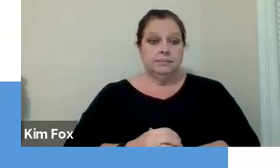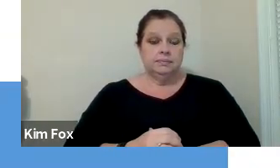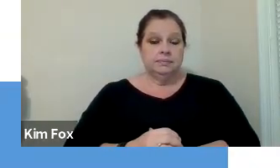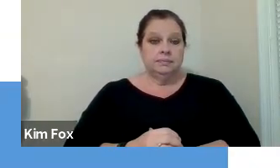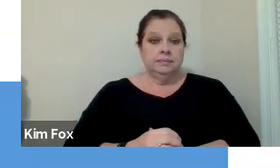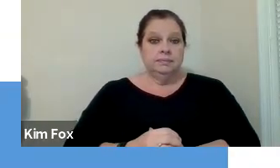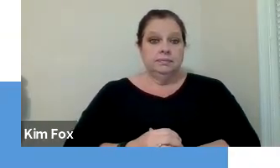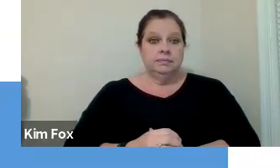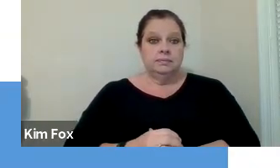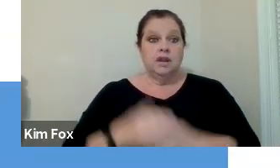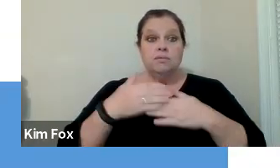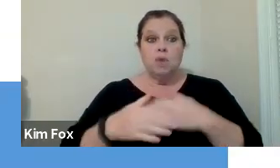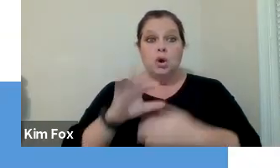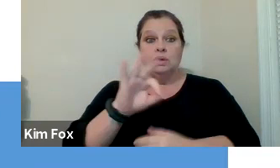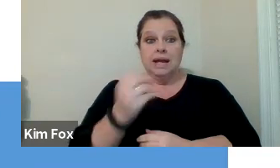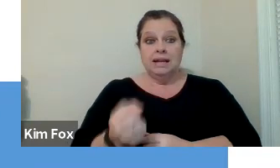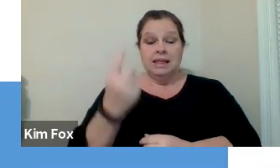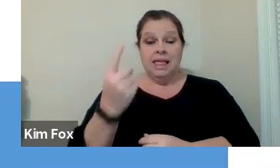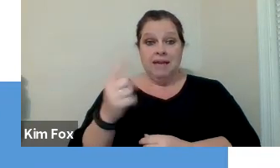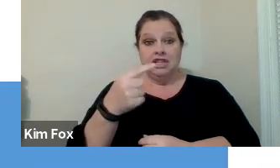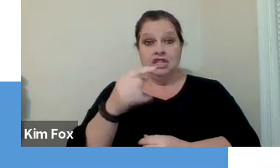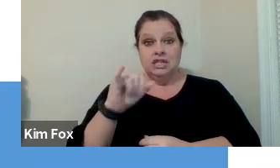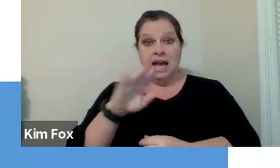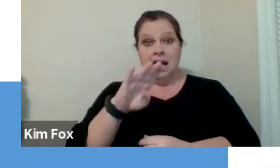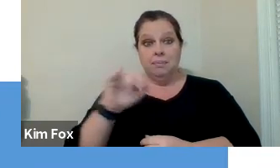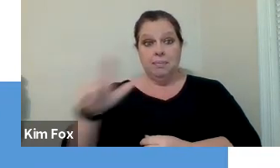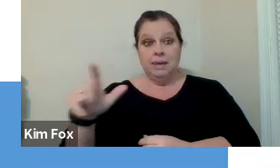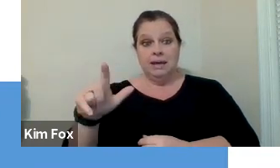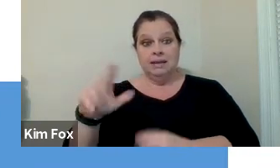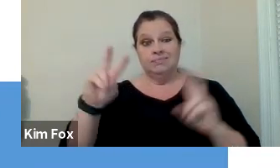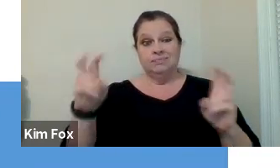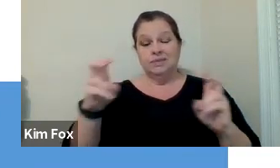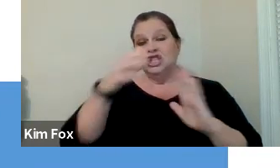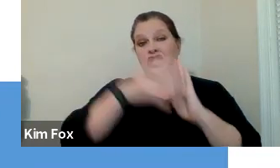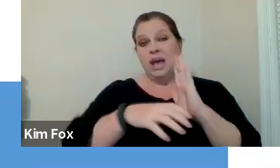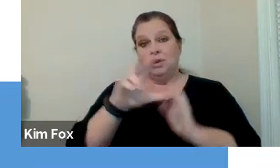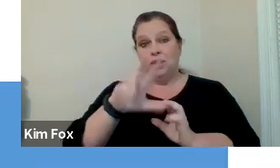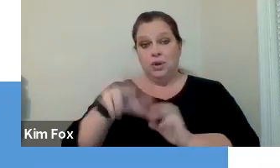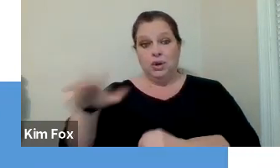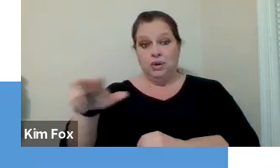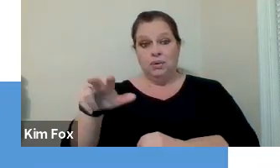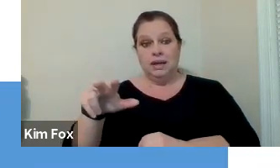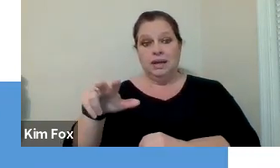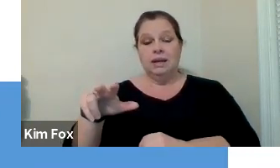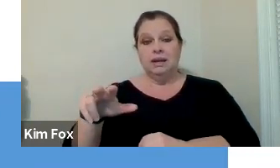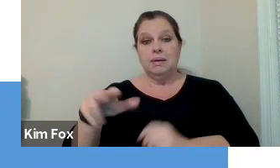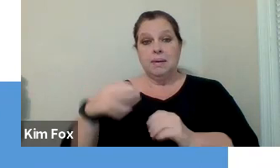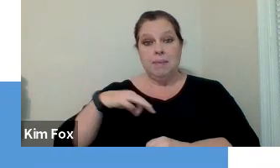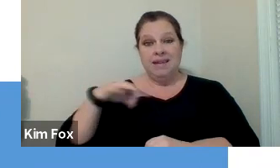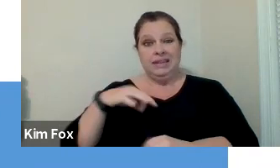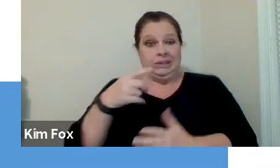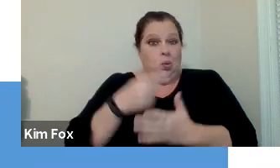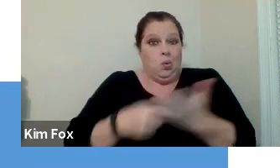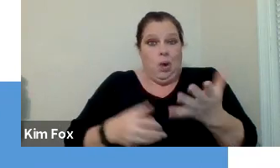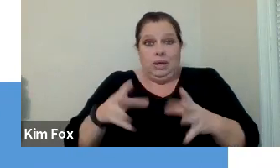For the post 9/11 GI Bill benefits, also known as Chapter 33, most people wonder, what can you actually